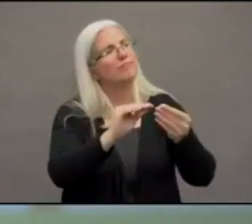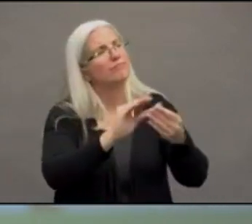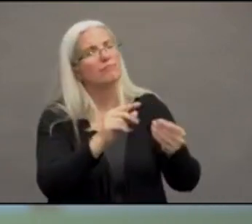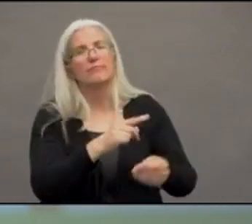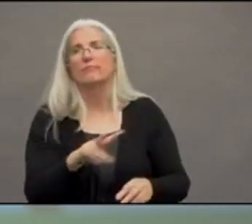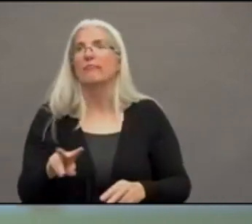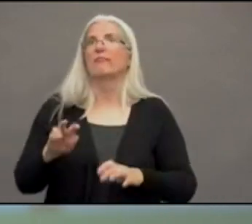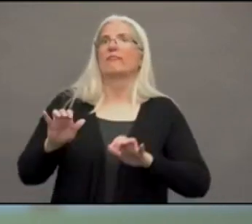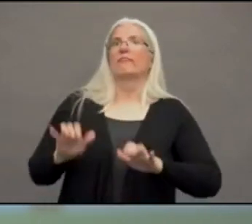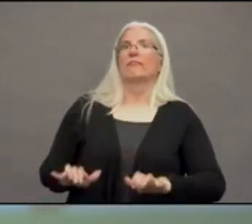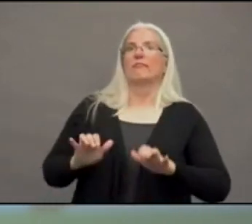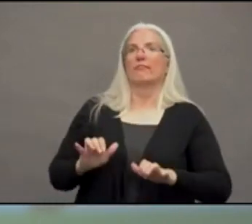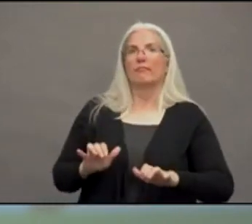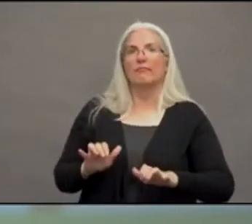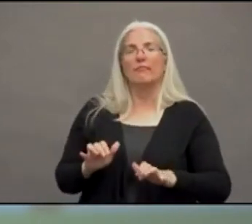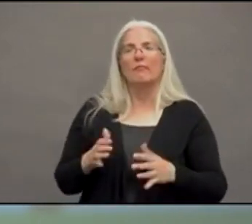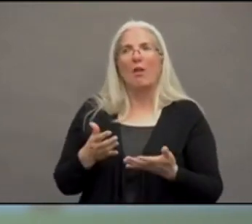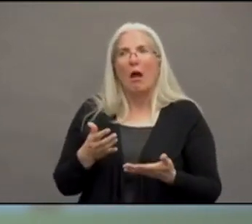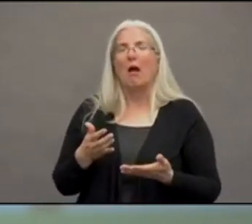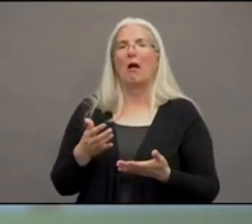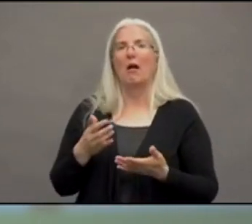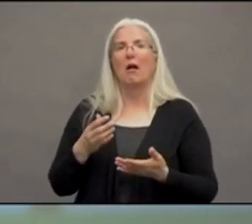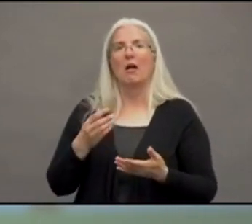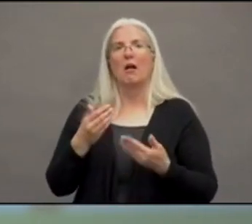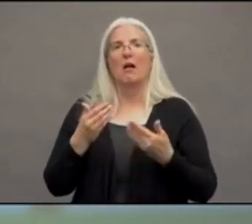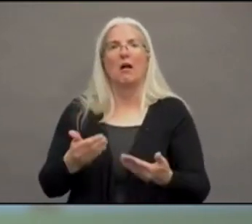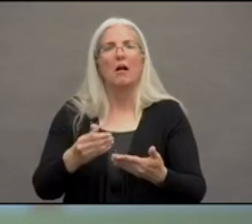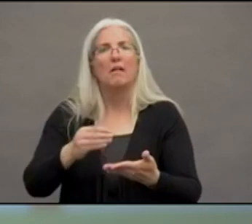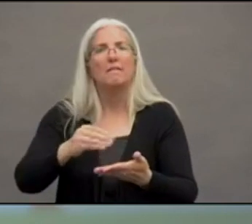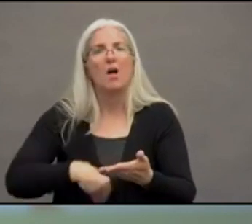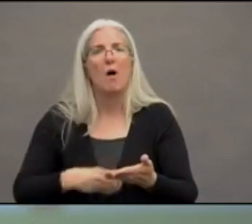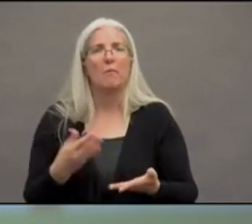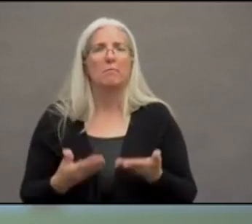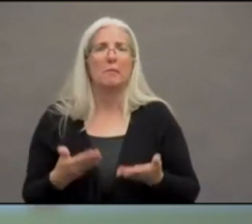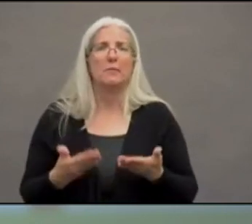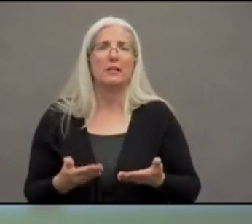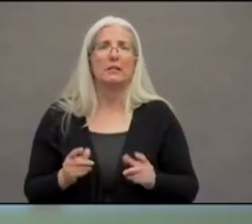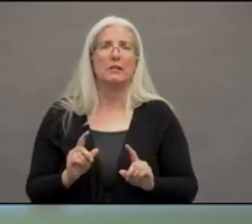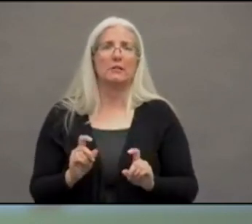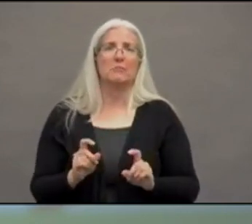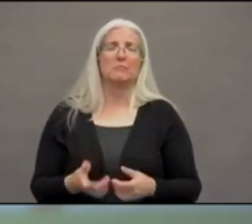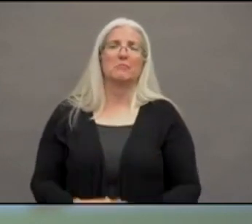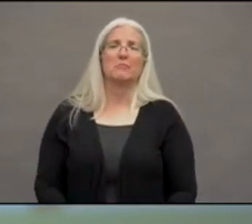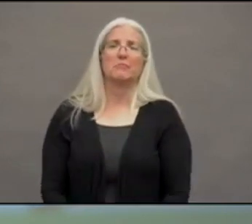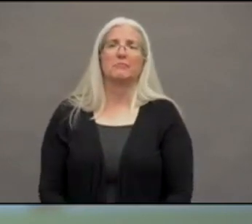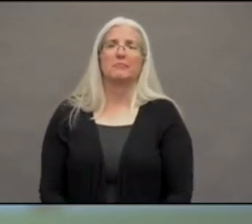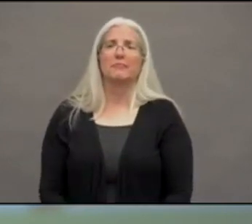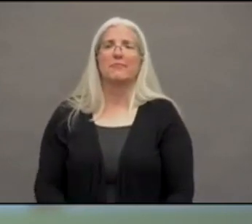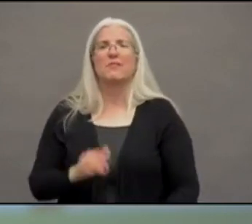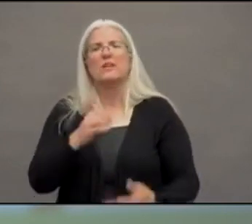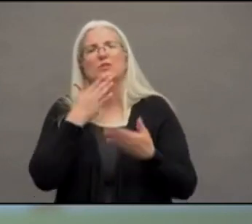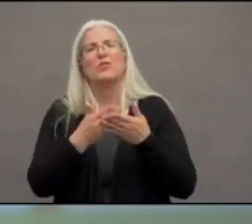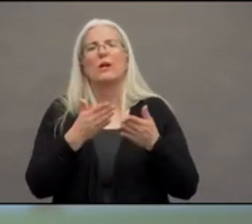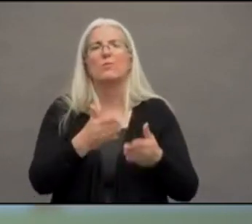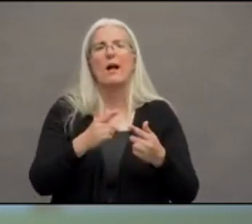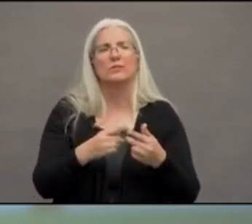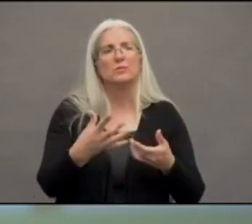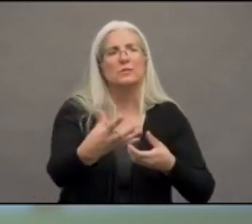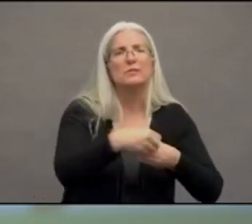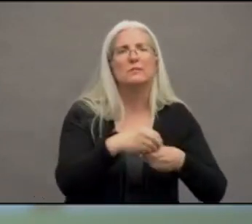in census, and they might actually complete theirs as well. So that is a great way. Other ways to get involved, you can visit our